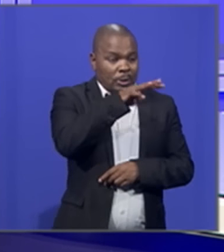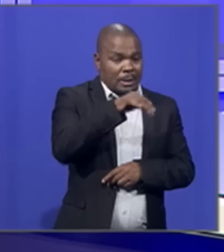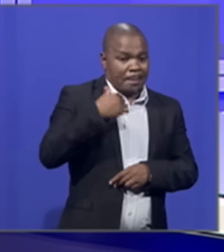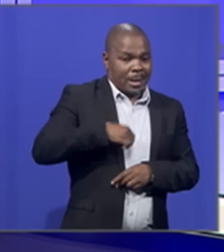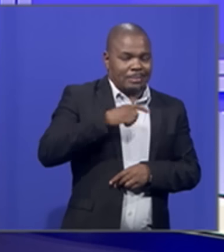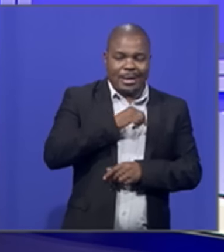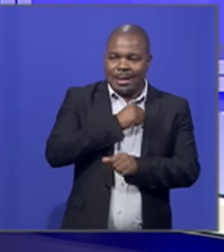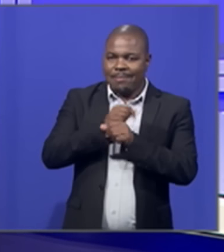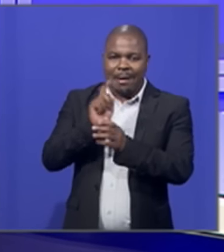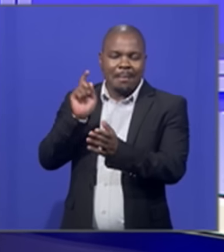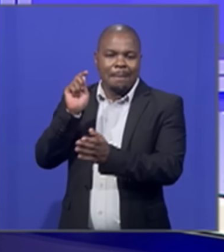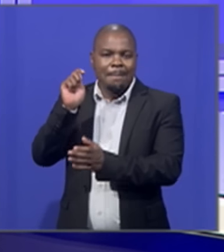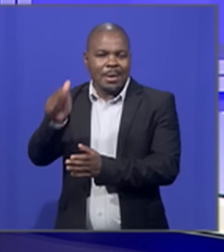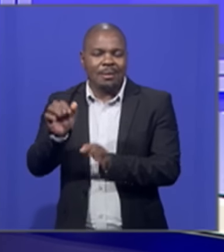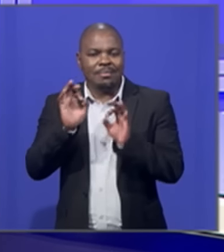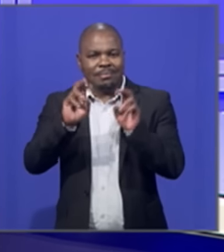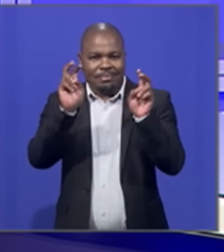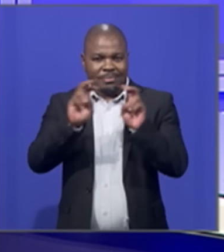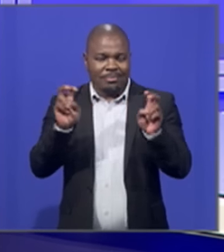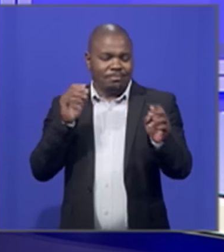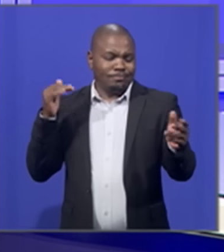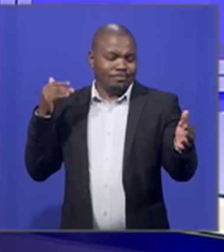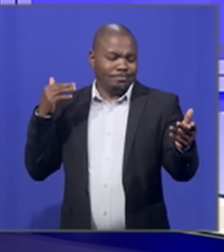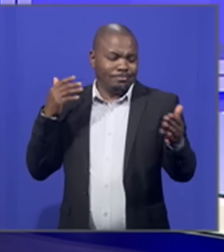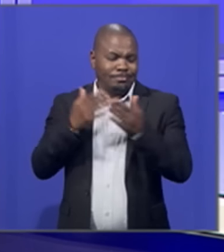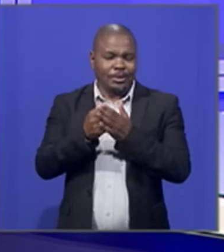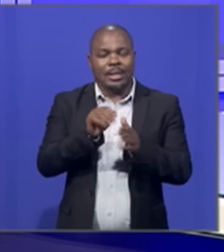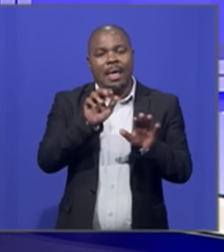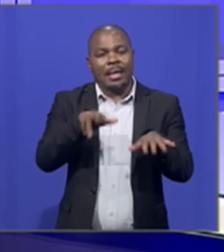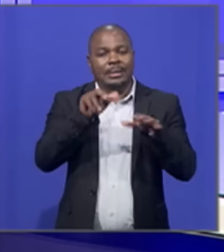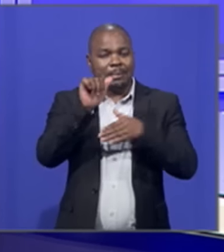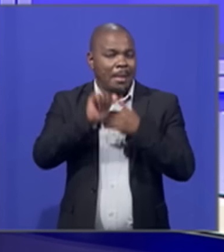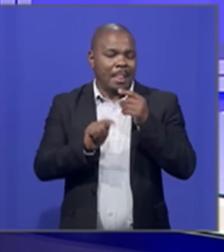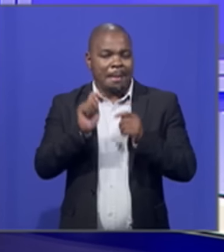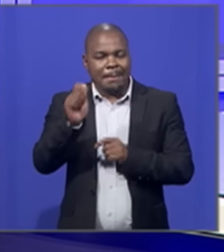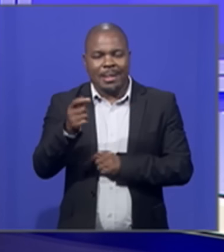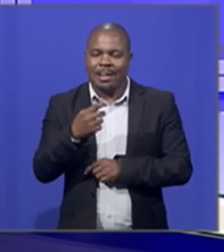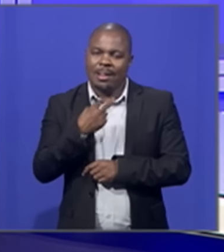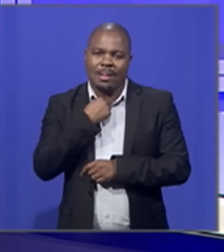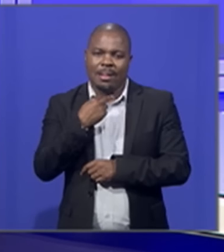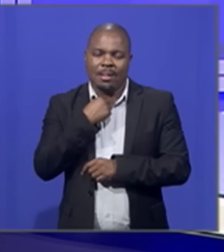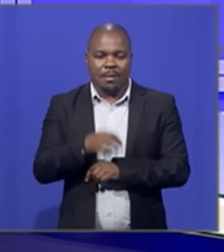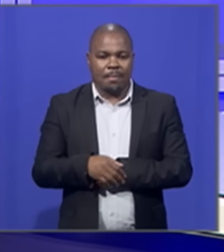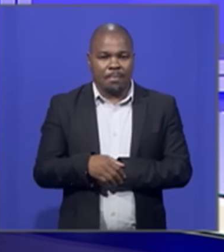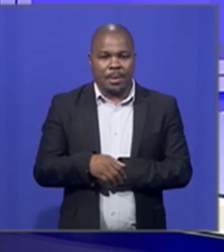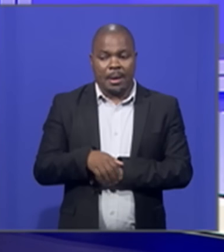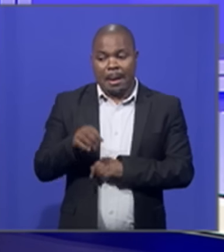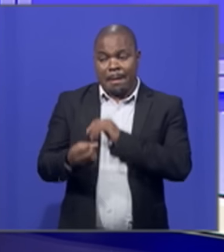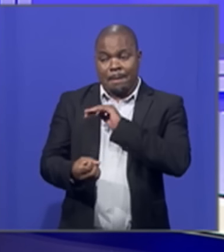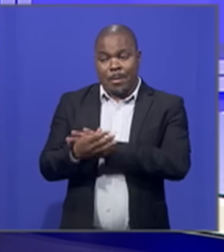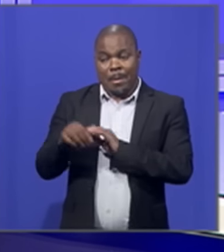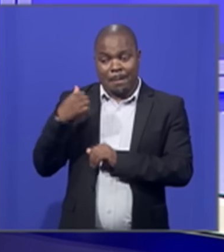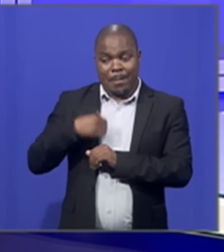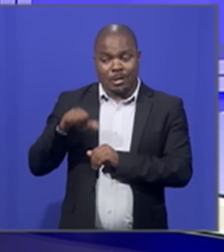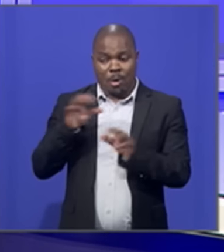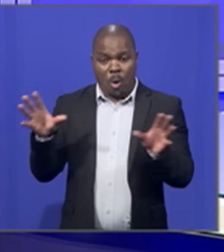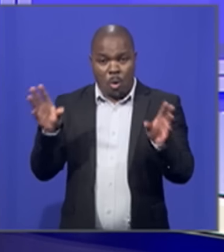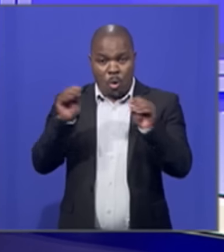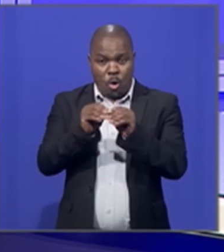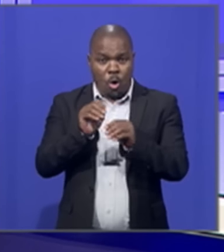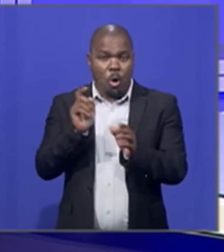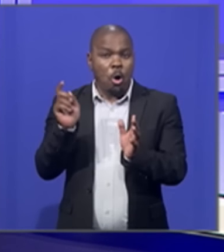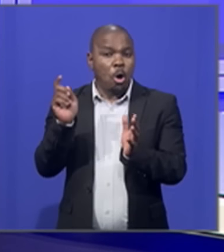dikoloto tša yona tša mohlagase tekano ya dikgwedi tše 18. Go begilwe ge mebasepala ya ka Mpumalanga e kolota Eskom